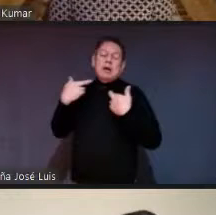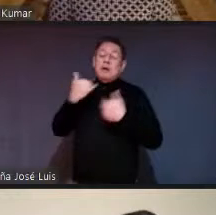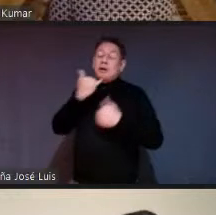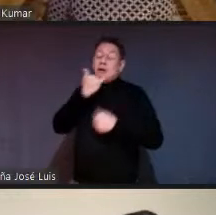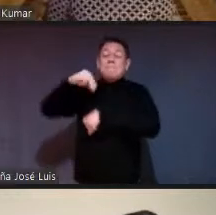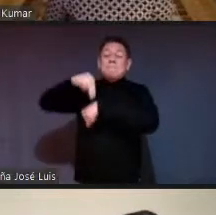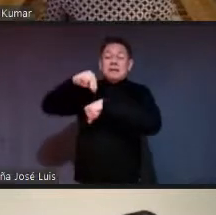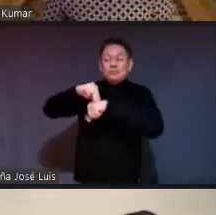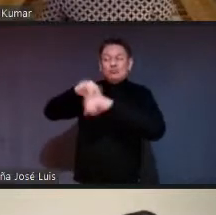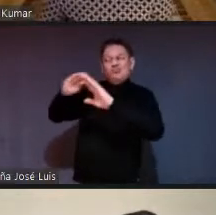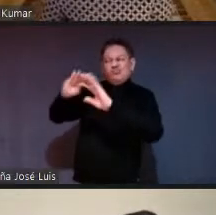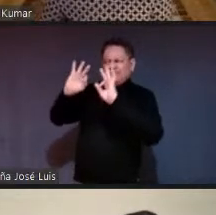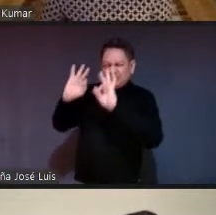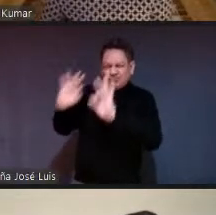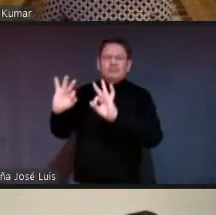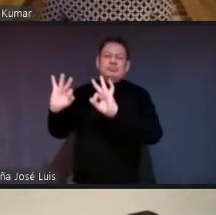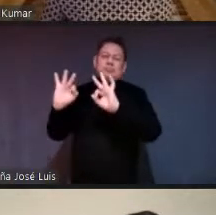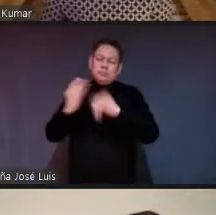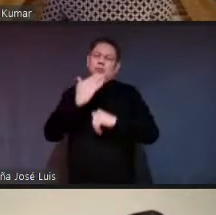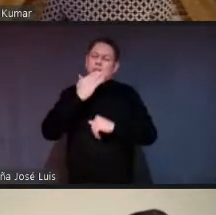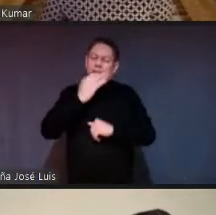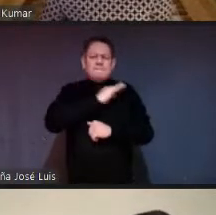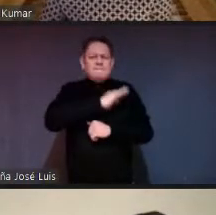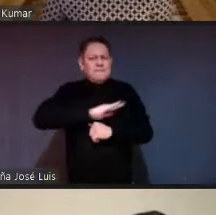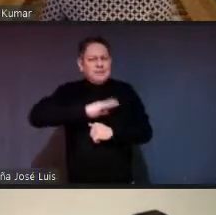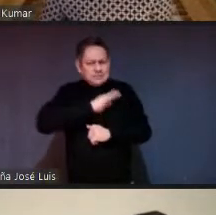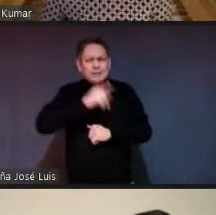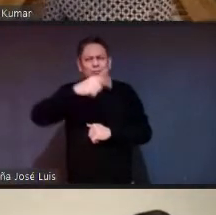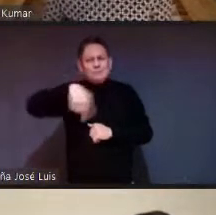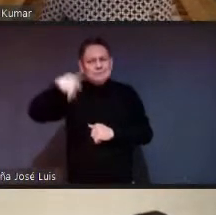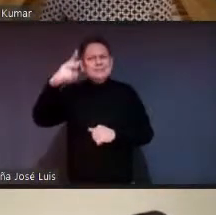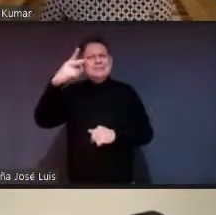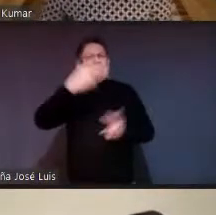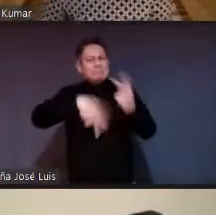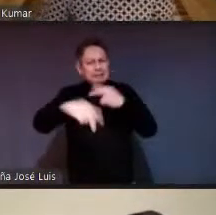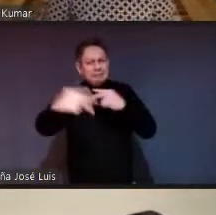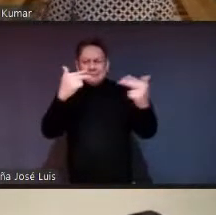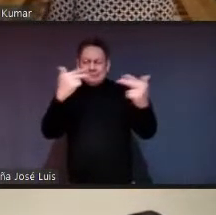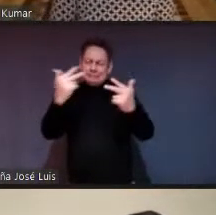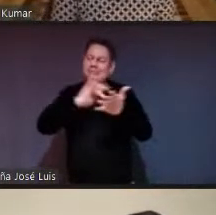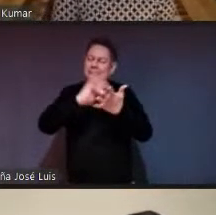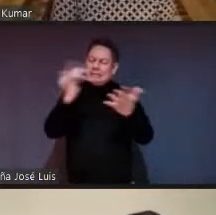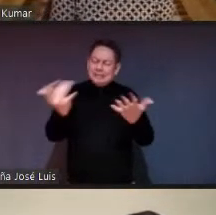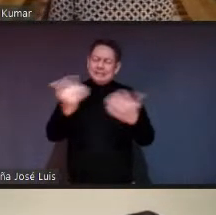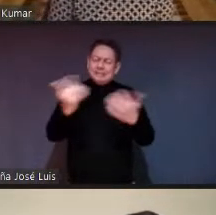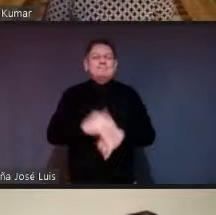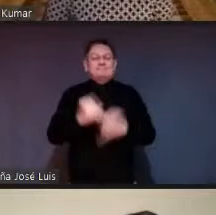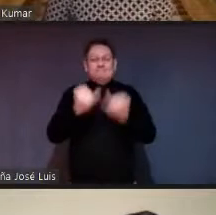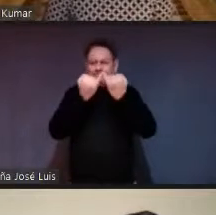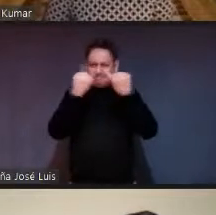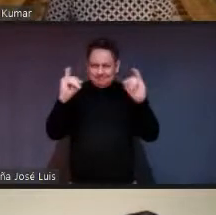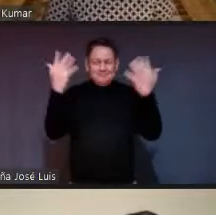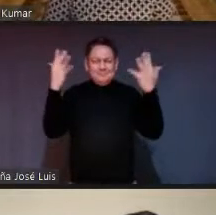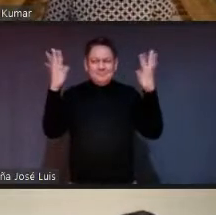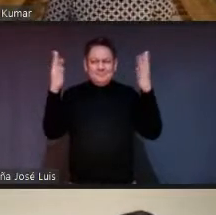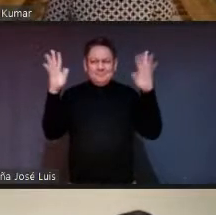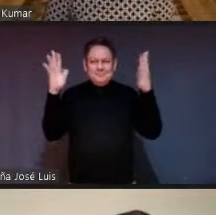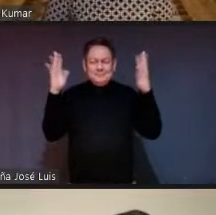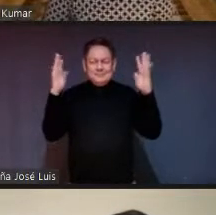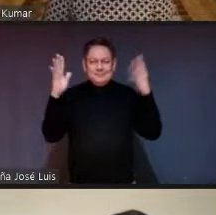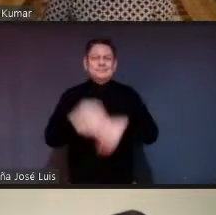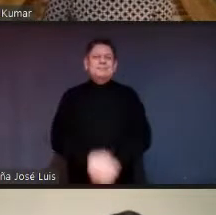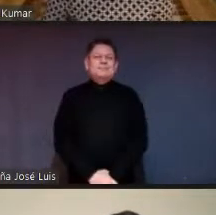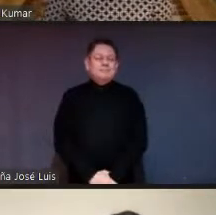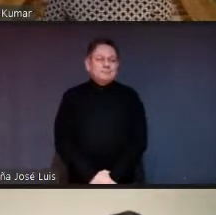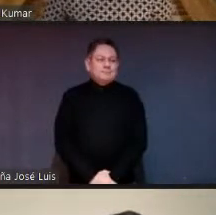be developed successfully and that it will have a great impact on health, because this is our goal. Thank you for your